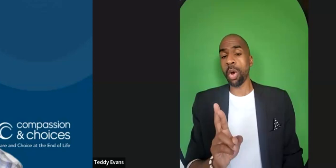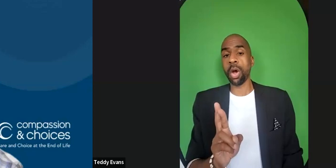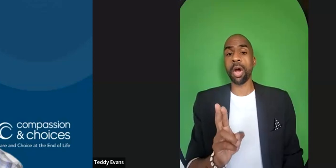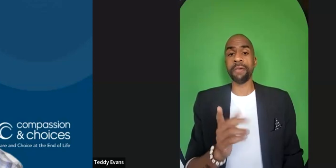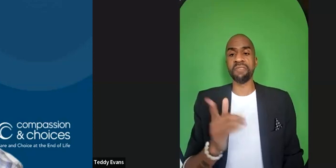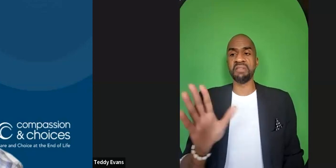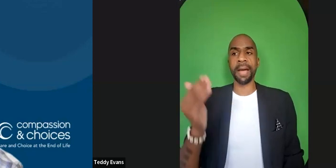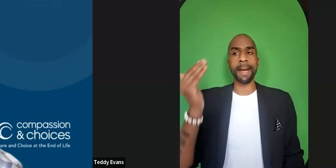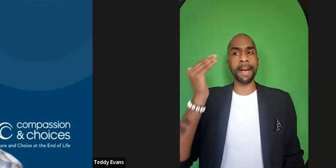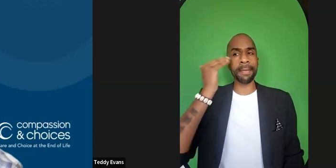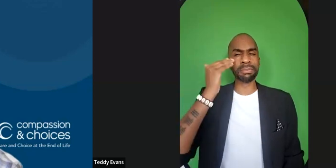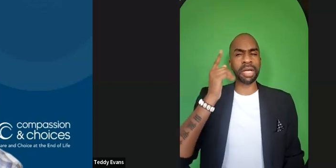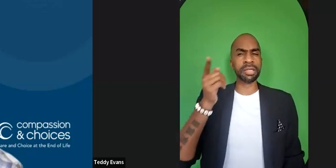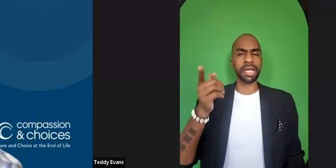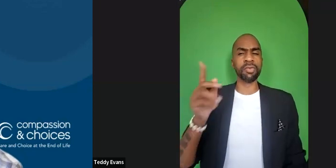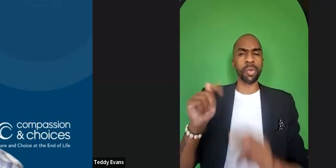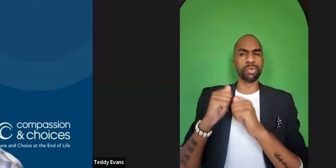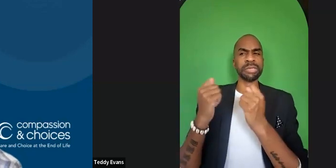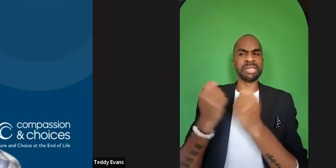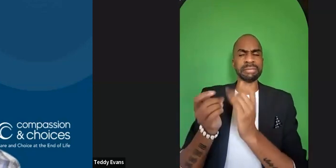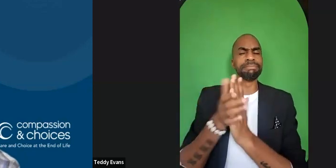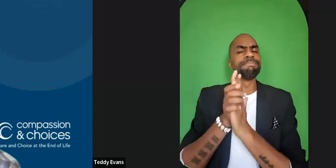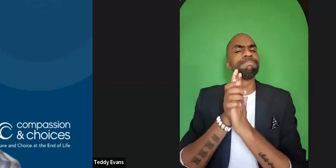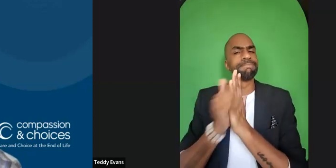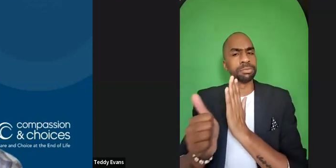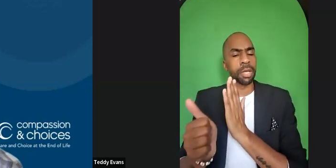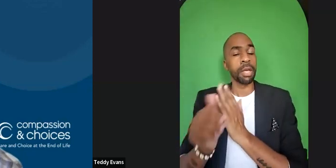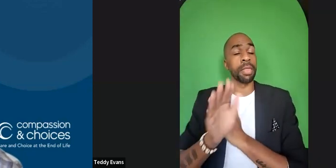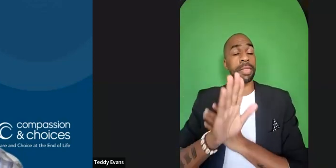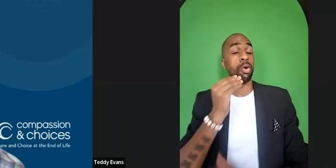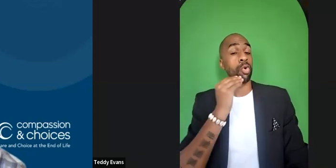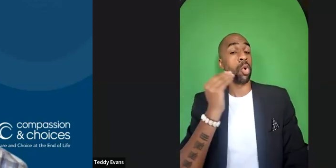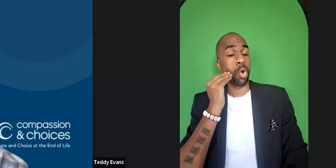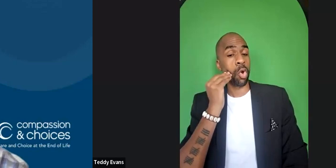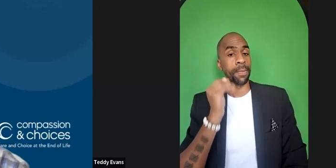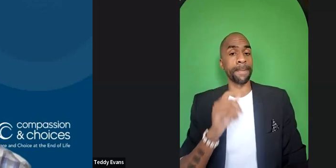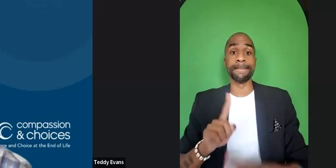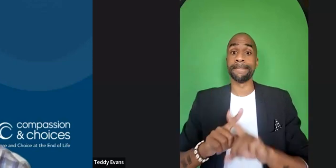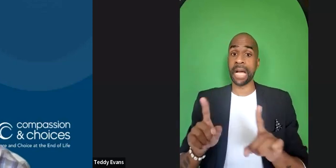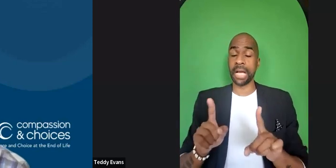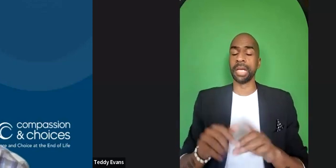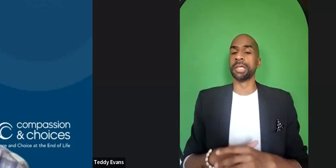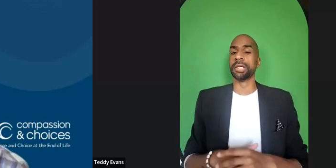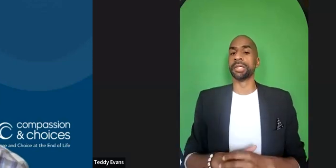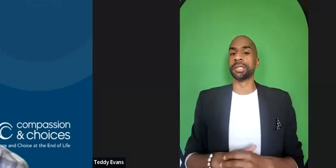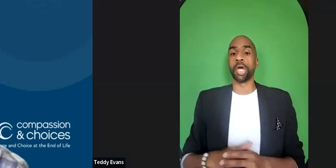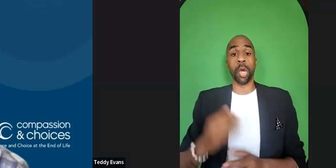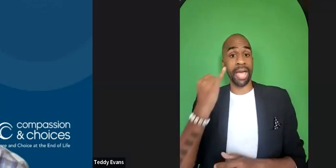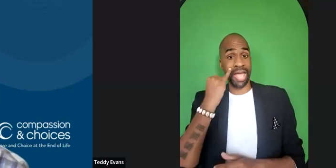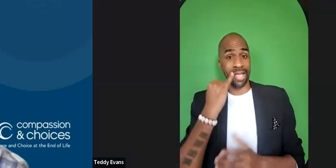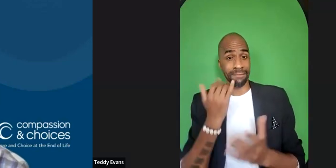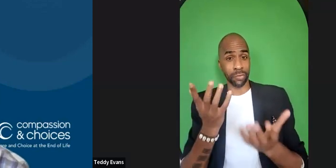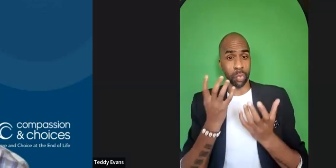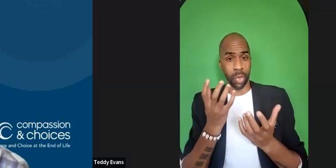knowledgeable, experienced hospice team at home. But in those cases, if you wanted to come off